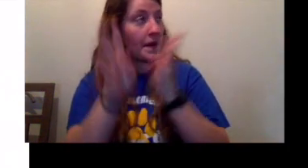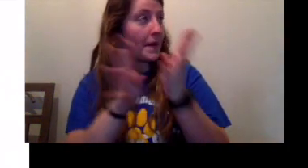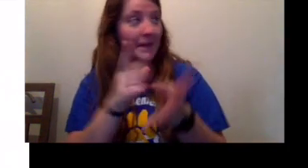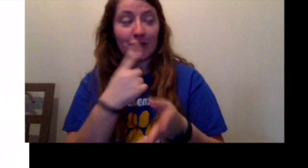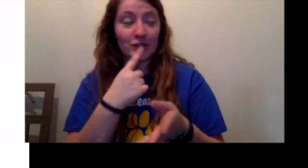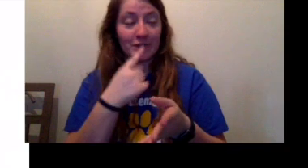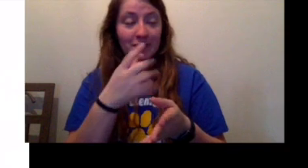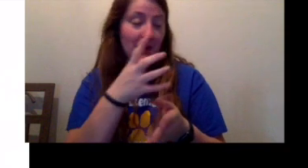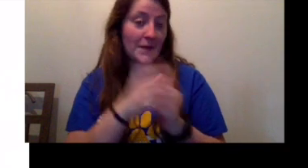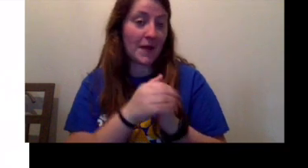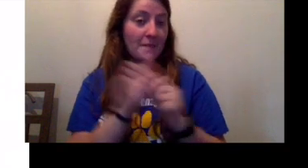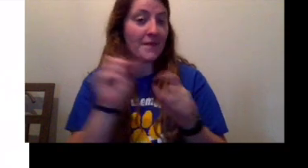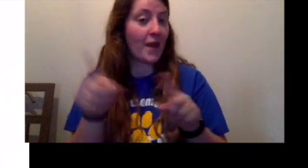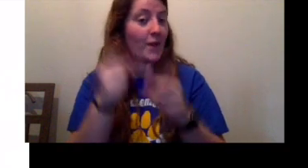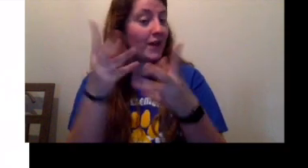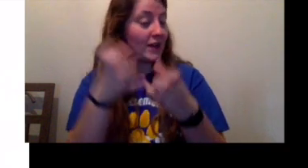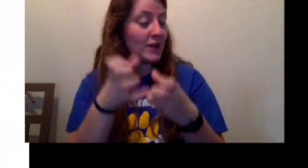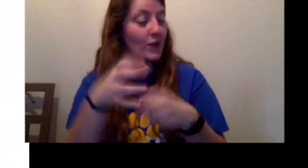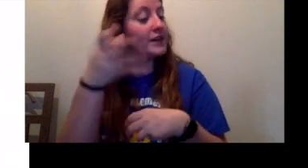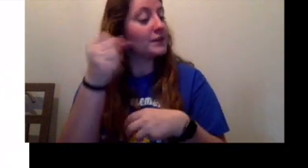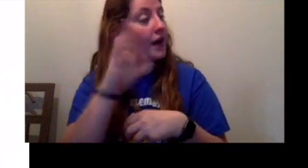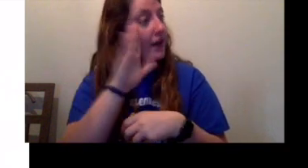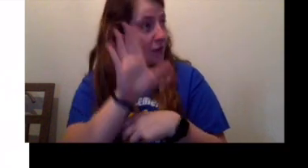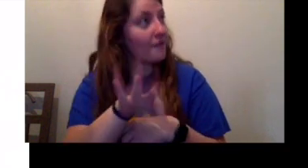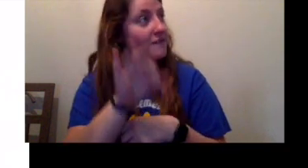"And when he wants milk, he'll find his mama."